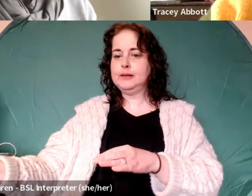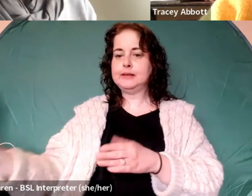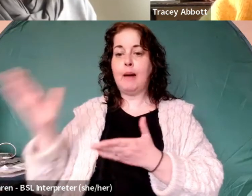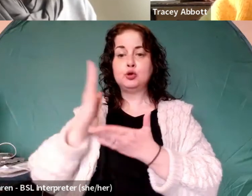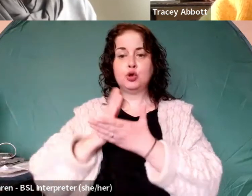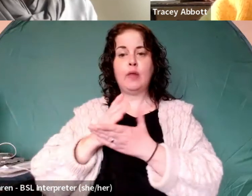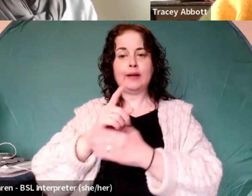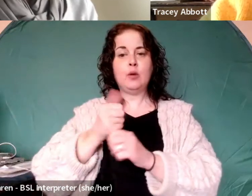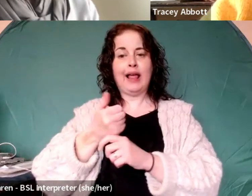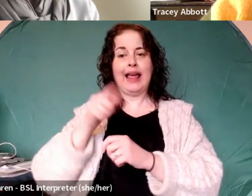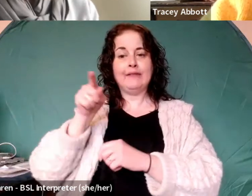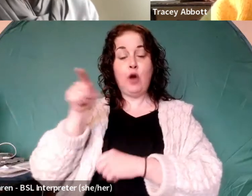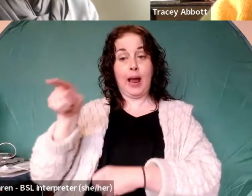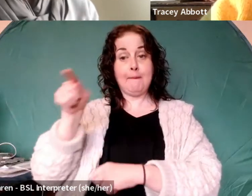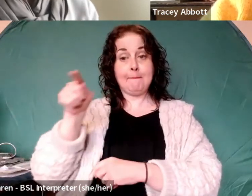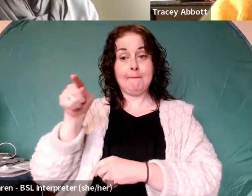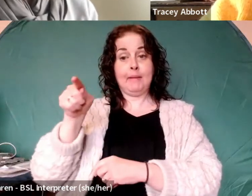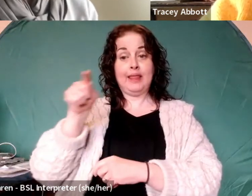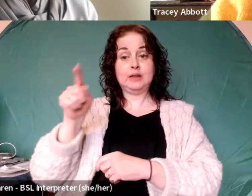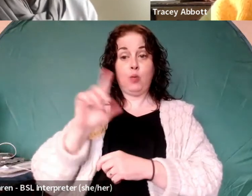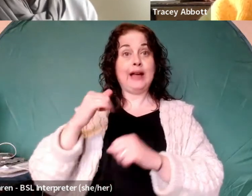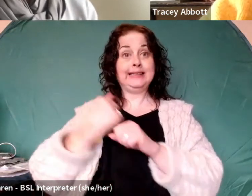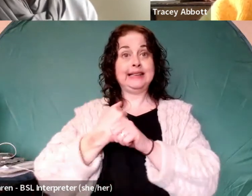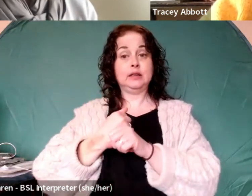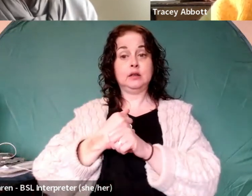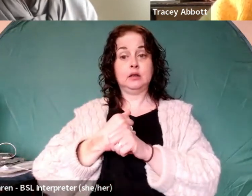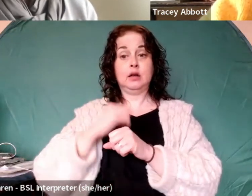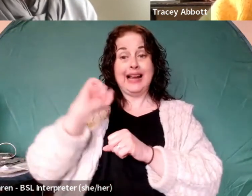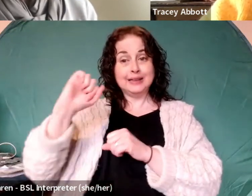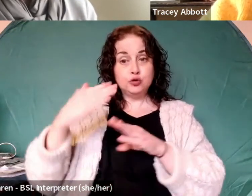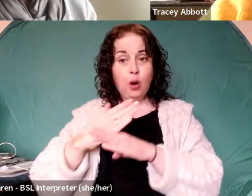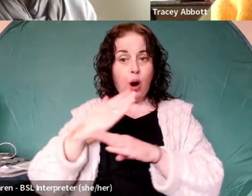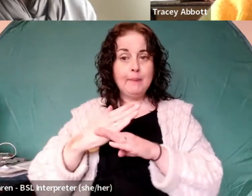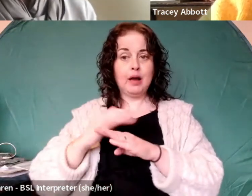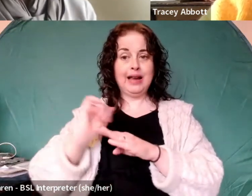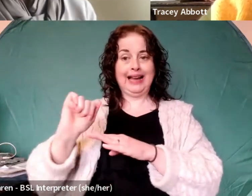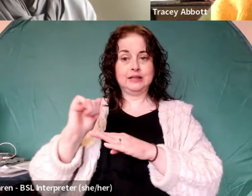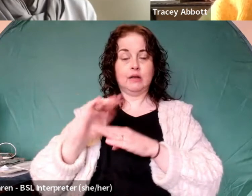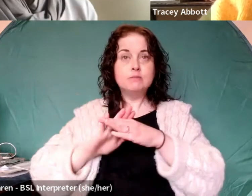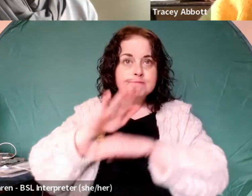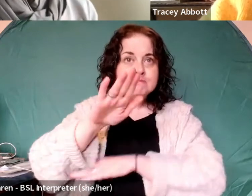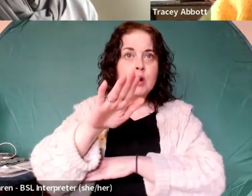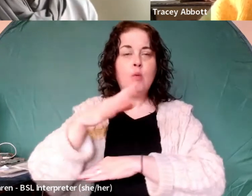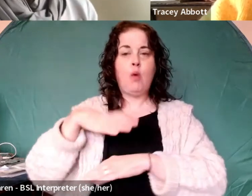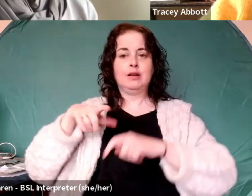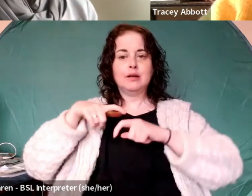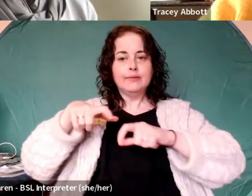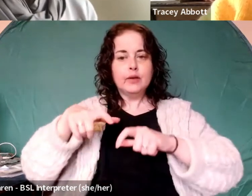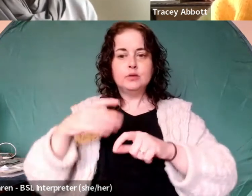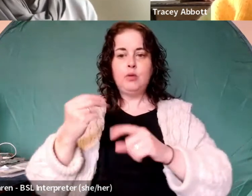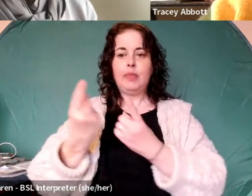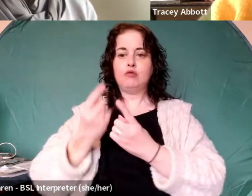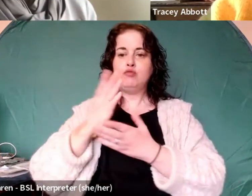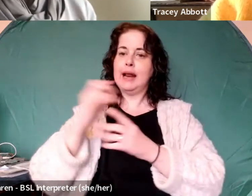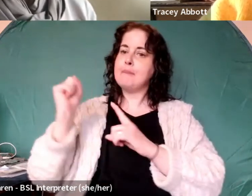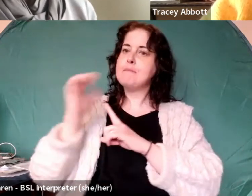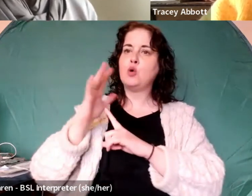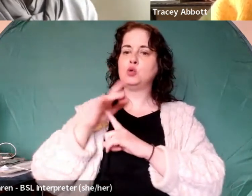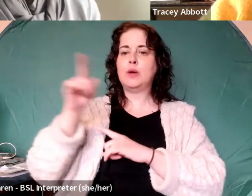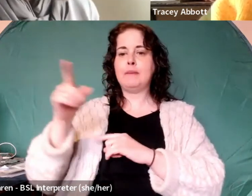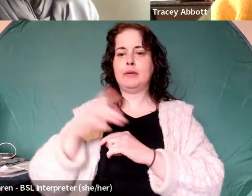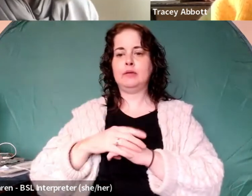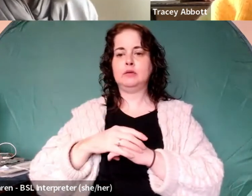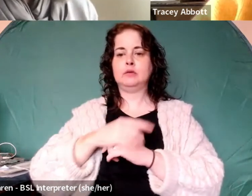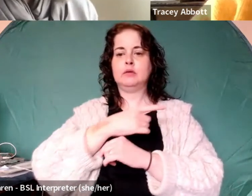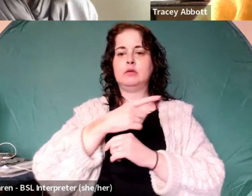he was, because for him, this was what he did. It was his job, it was his career, it was something that was really important to him, whereas to